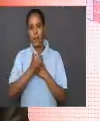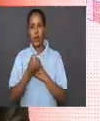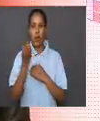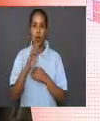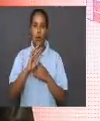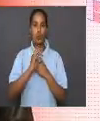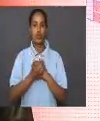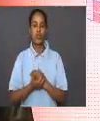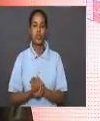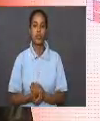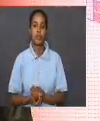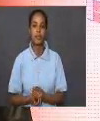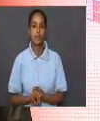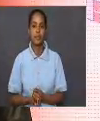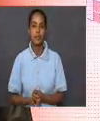or conditions.